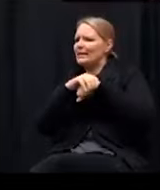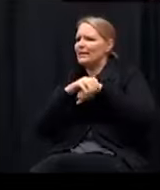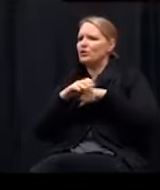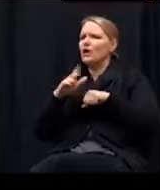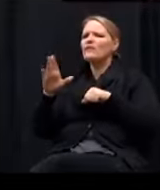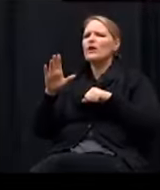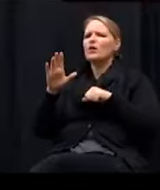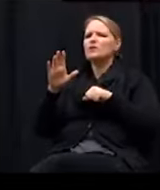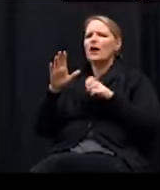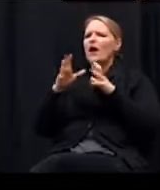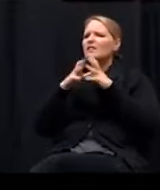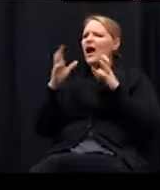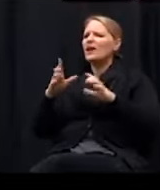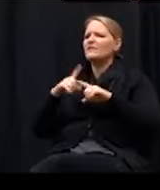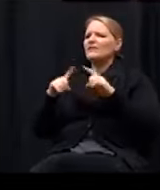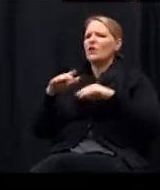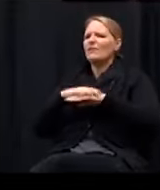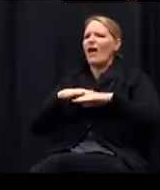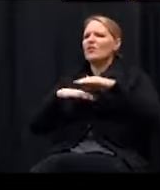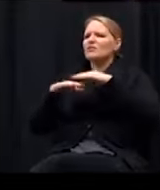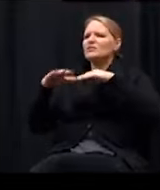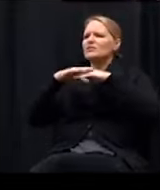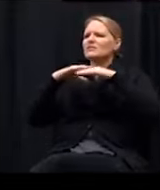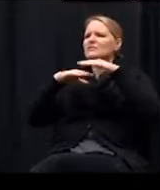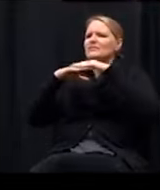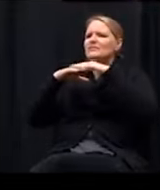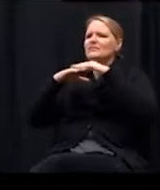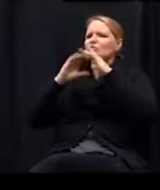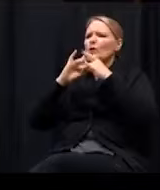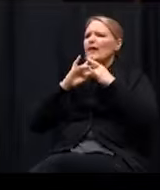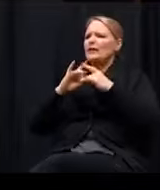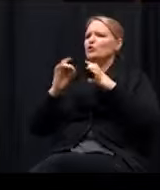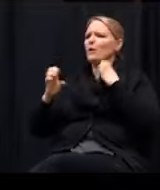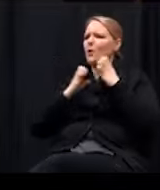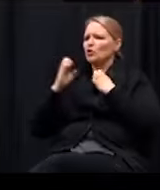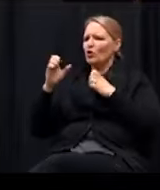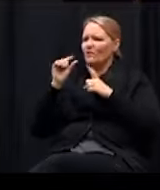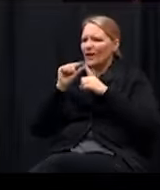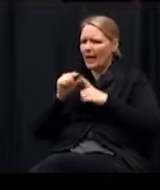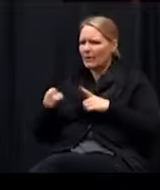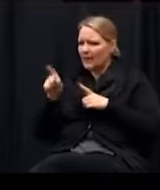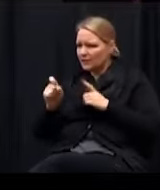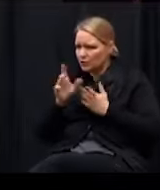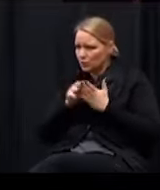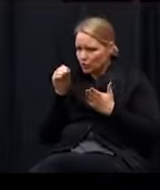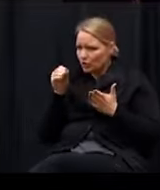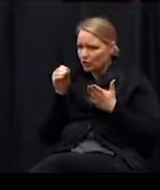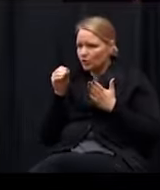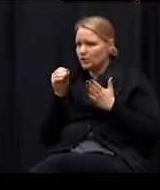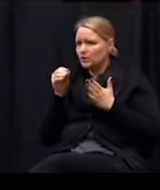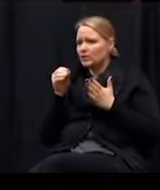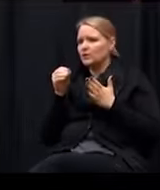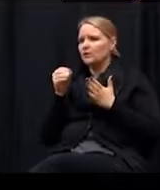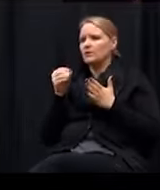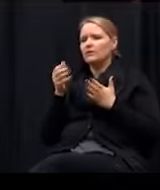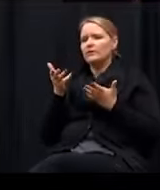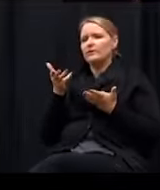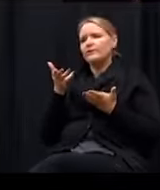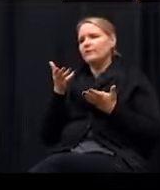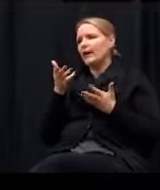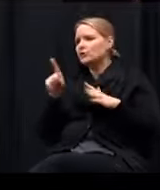emotional, there's a lot of different levels, I'm imagining, of layers of emotional vocabulary that they need to learn, and that they're likely coming